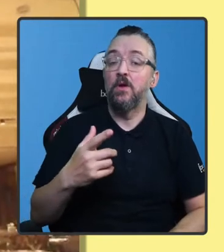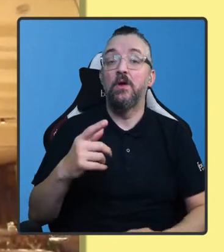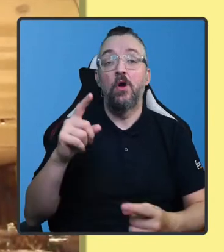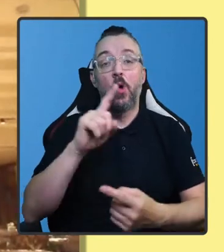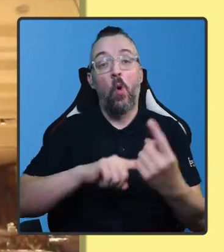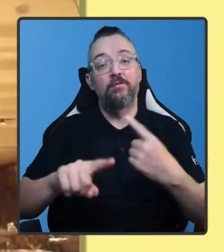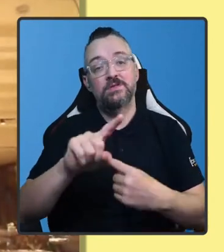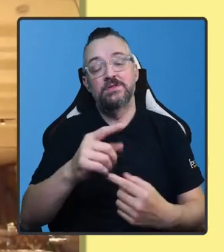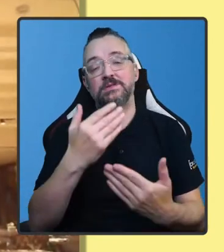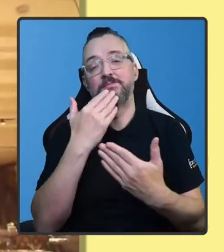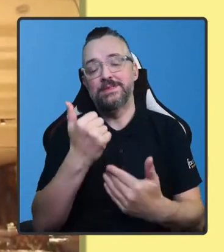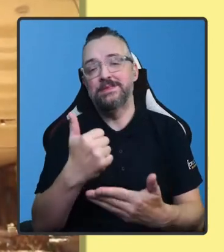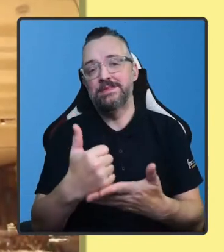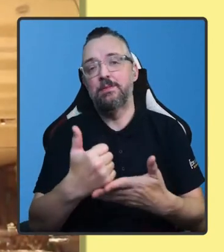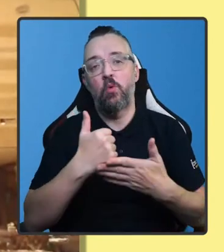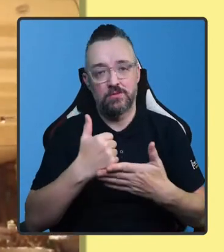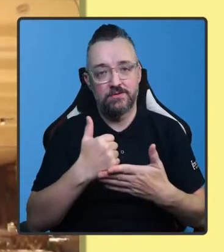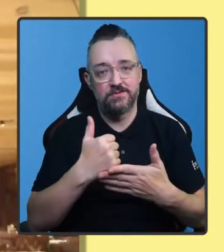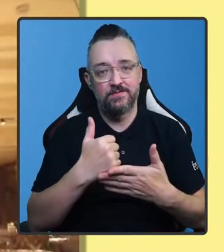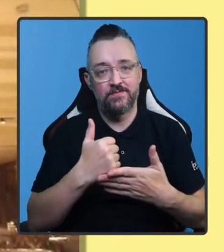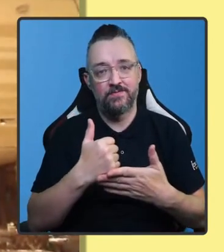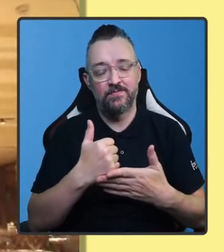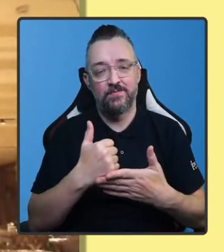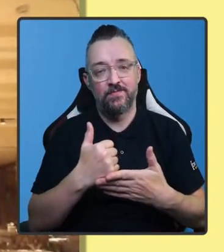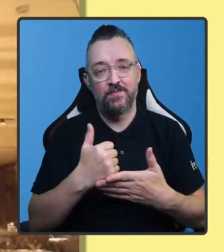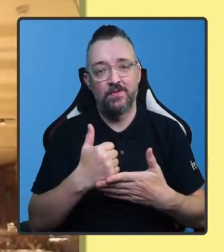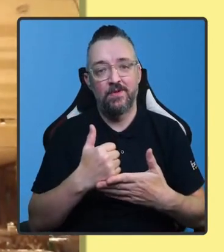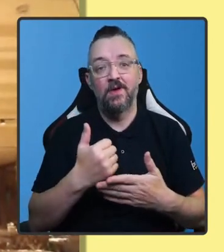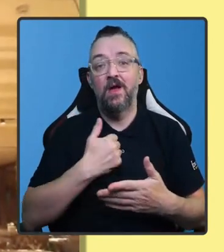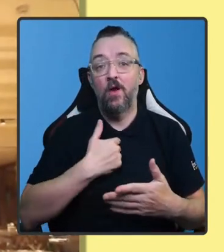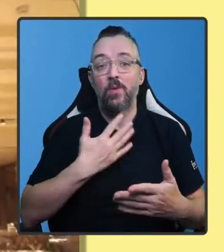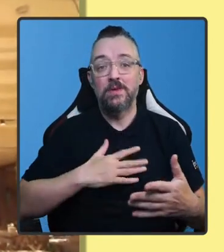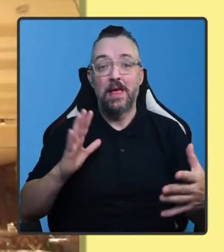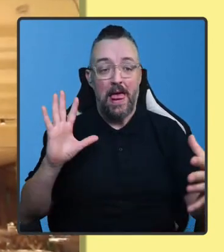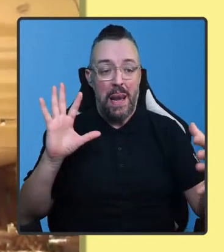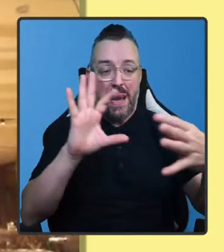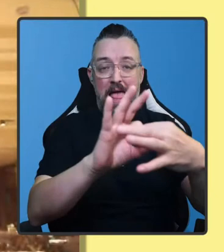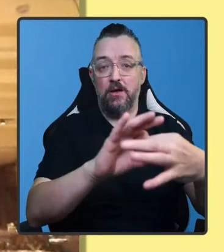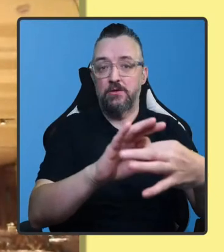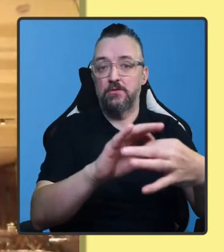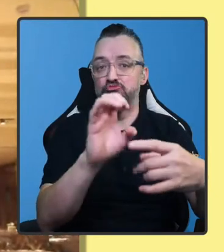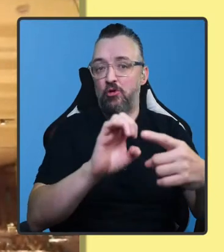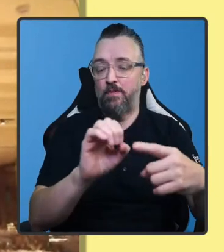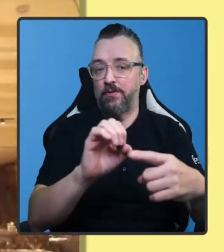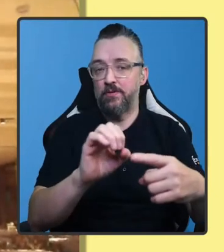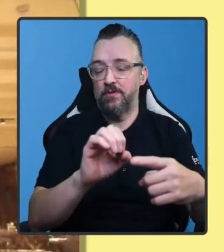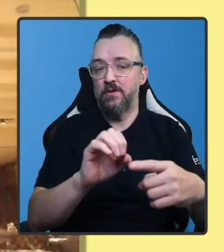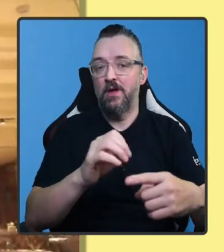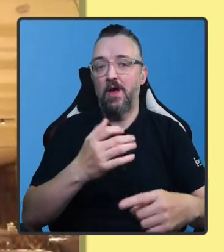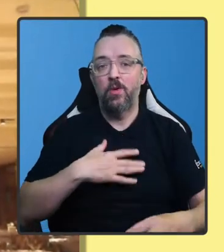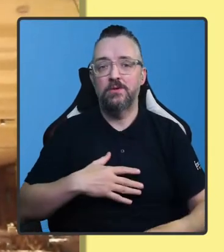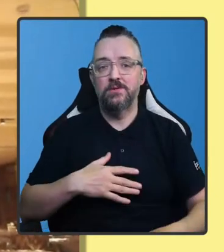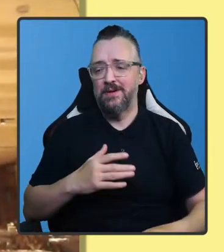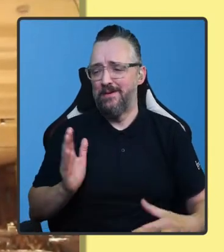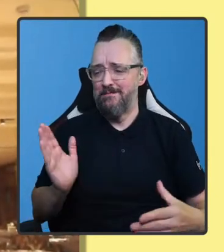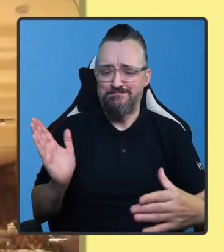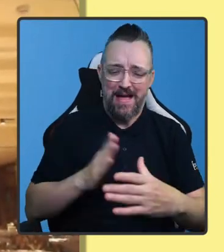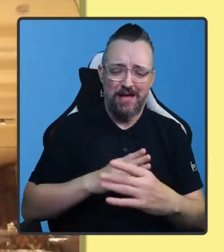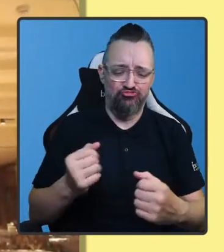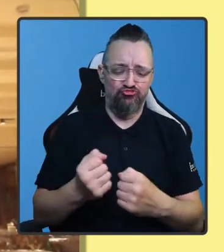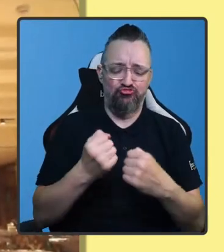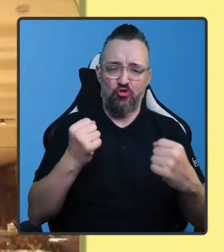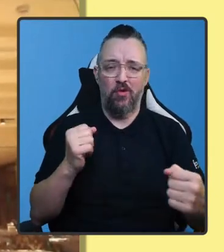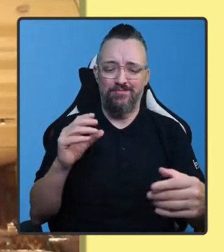this resolution. Let's get our links with Europe stronger. Let's bring back Scotland to its rightfully place in the European